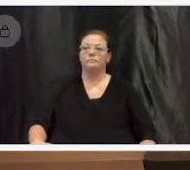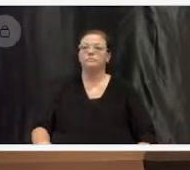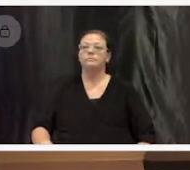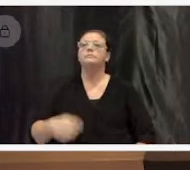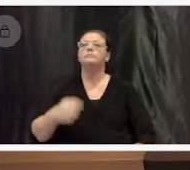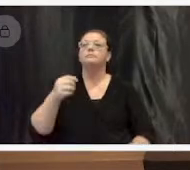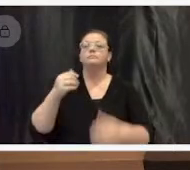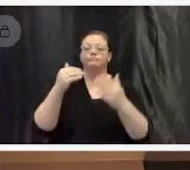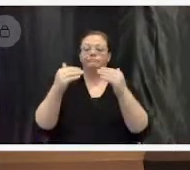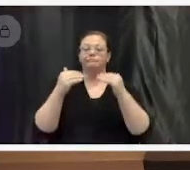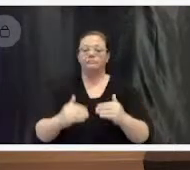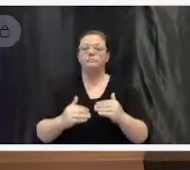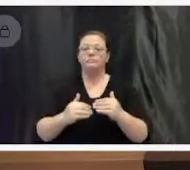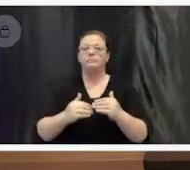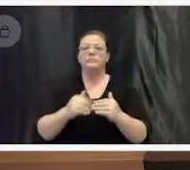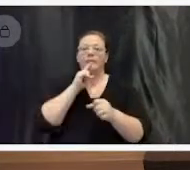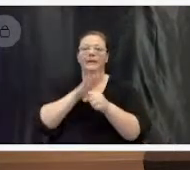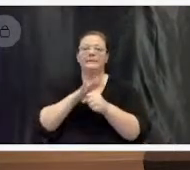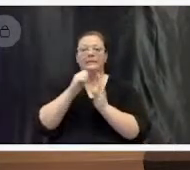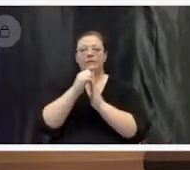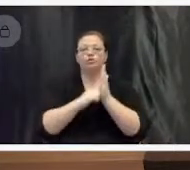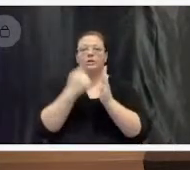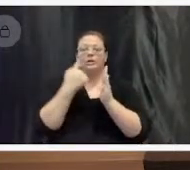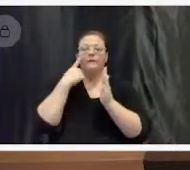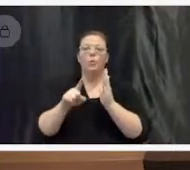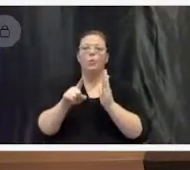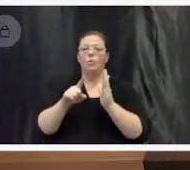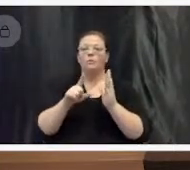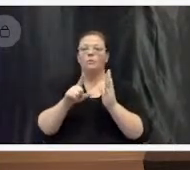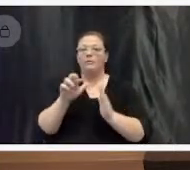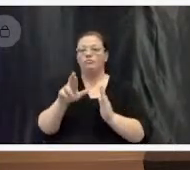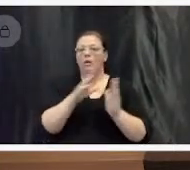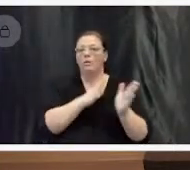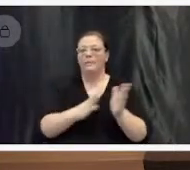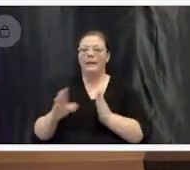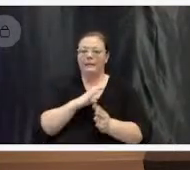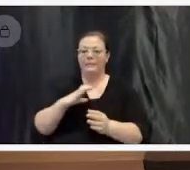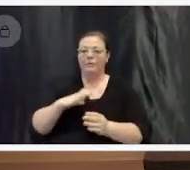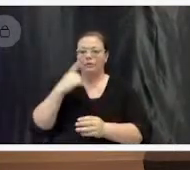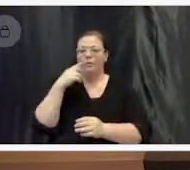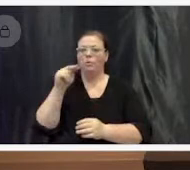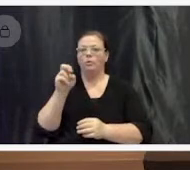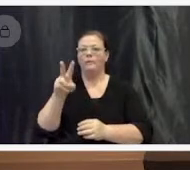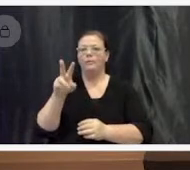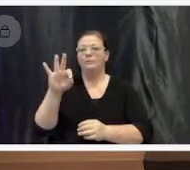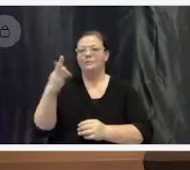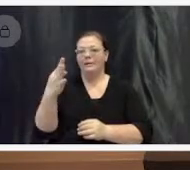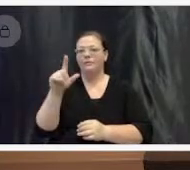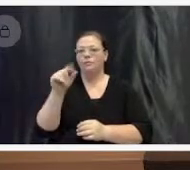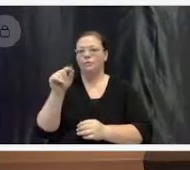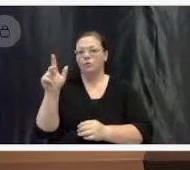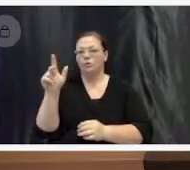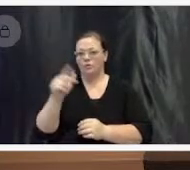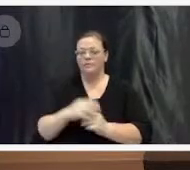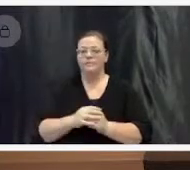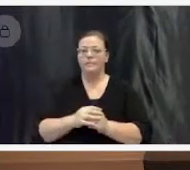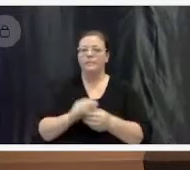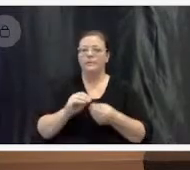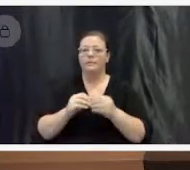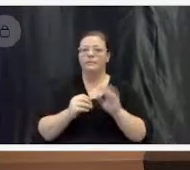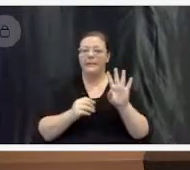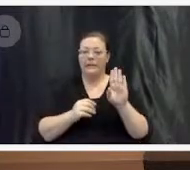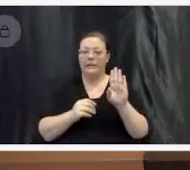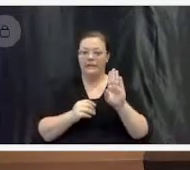Following is the consent agenda for the Little Rock Planning Commission for November 9th, 2023. Item B,